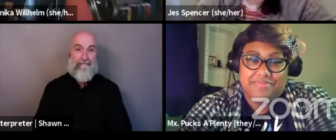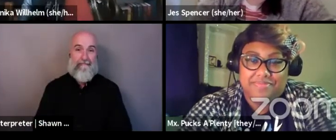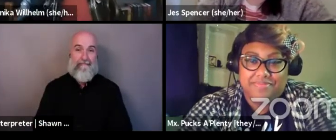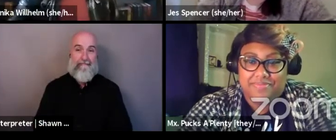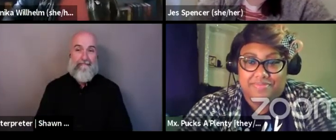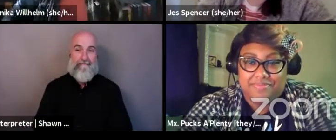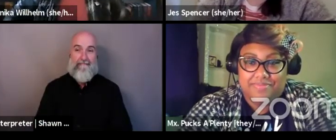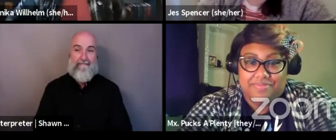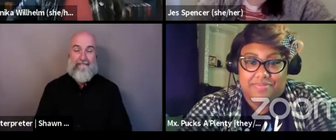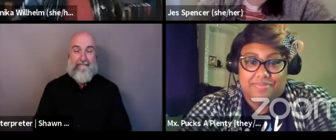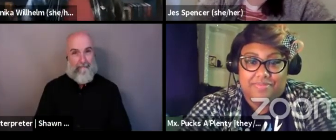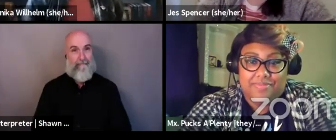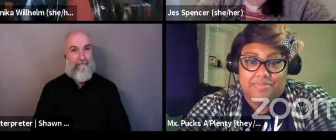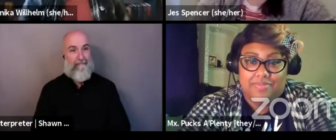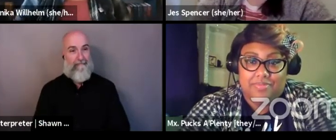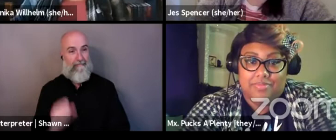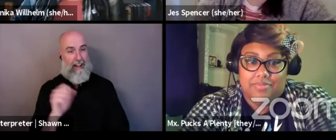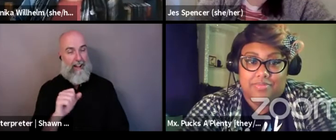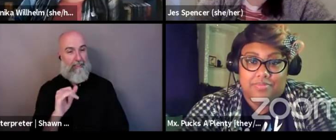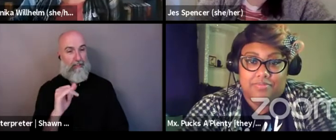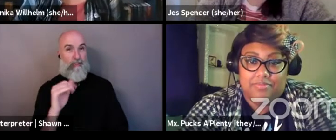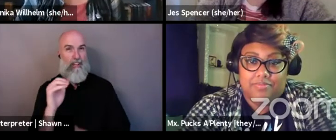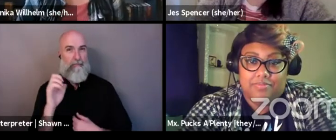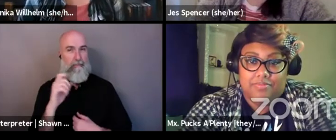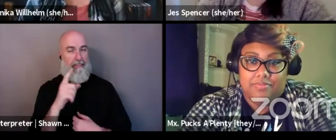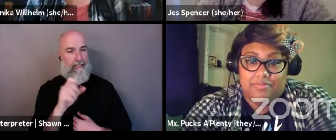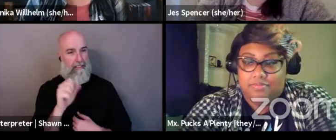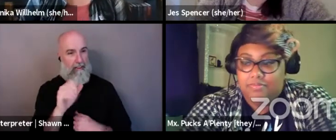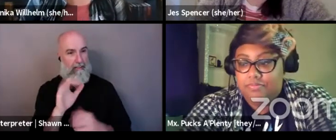Yeah, I think that's great. And I think